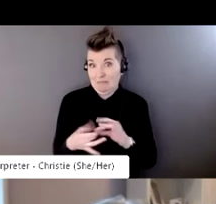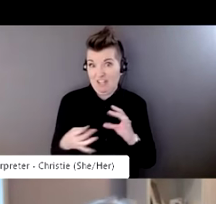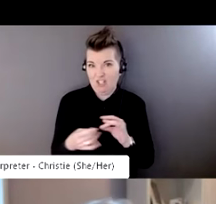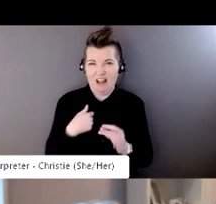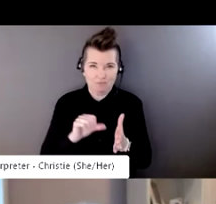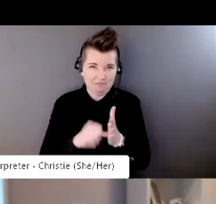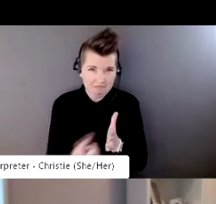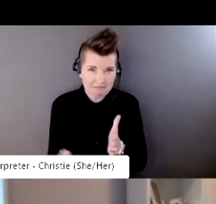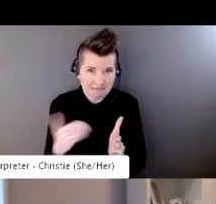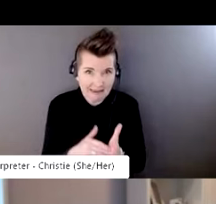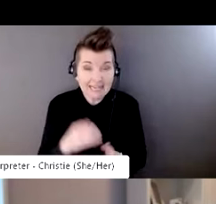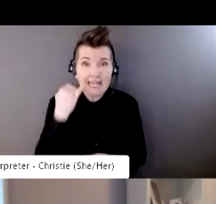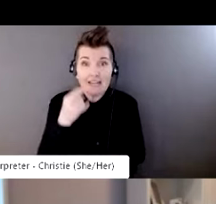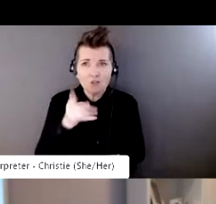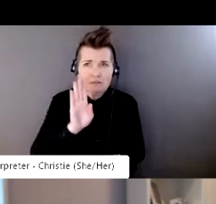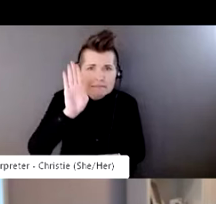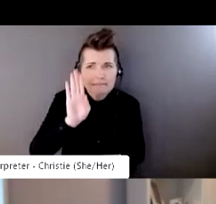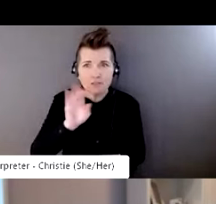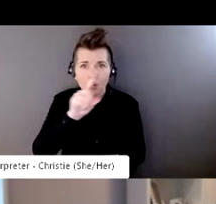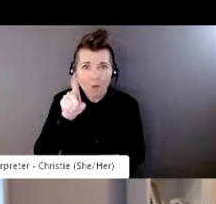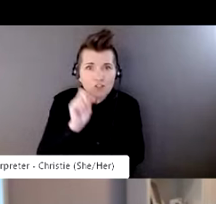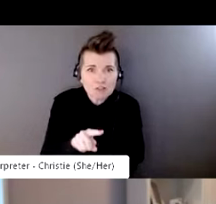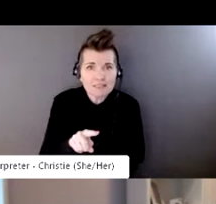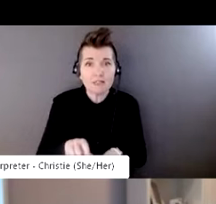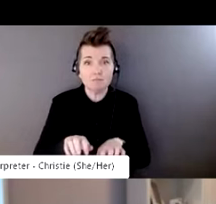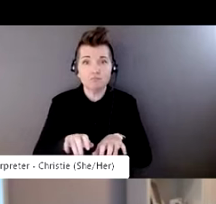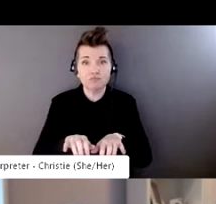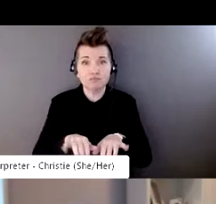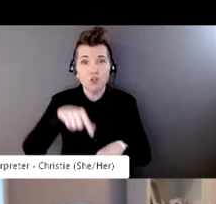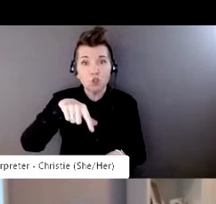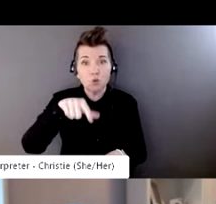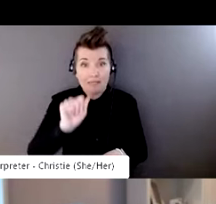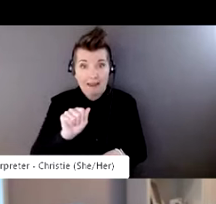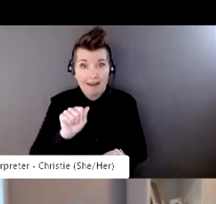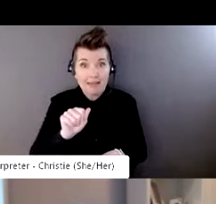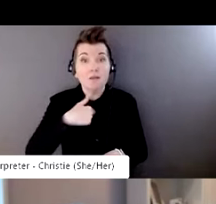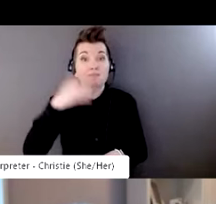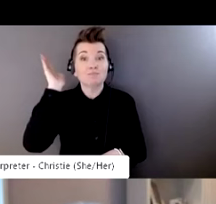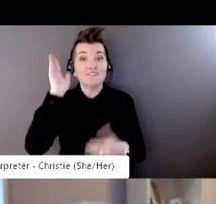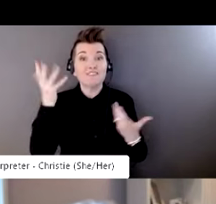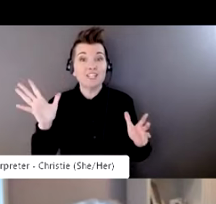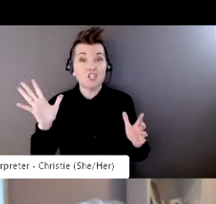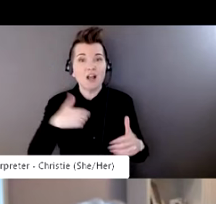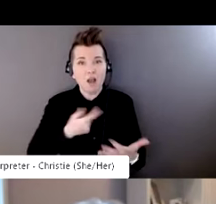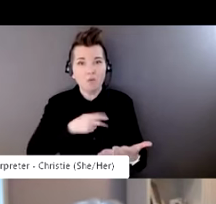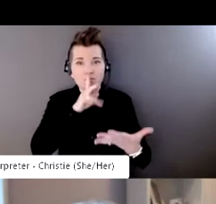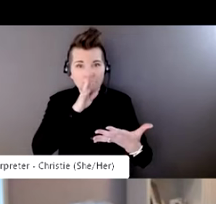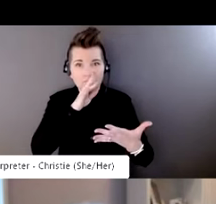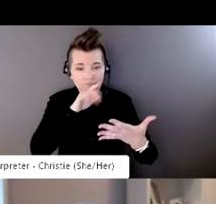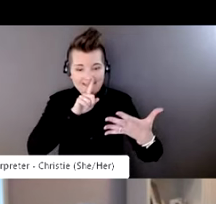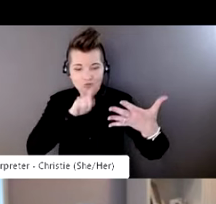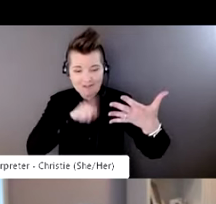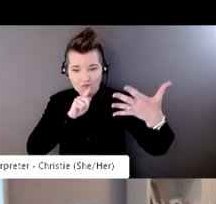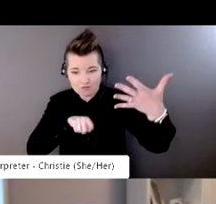Q&A box, and there will be a time to discuss at the end. A thing to note as we go through this, as we're